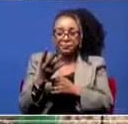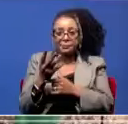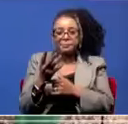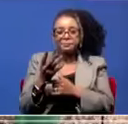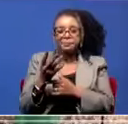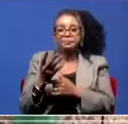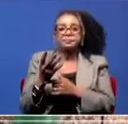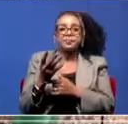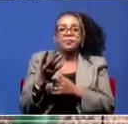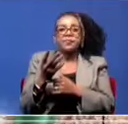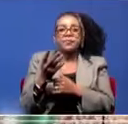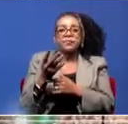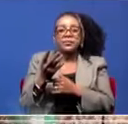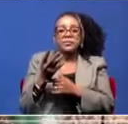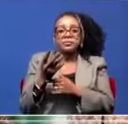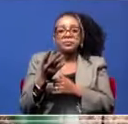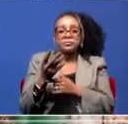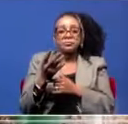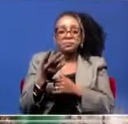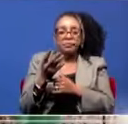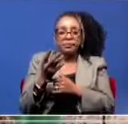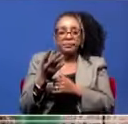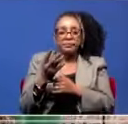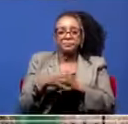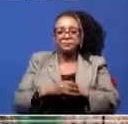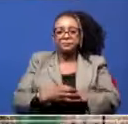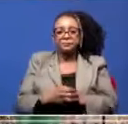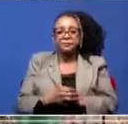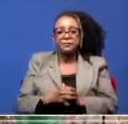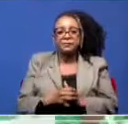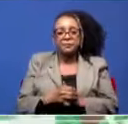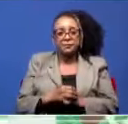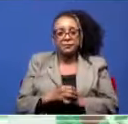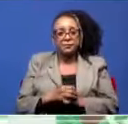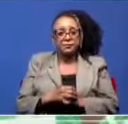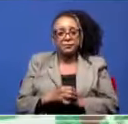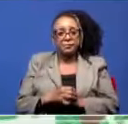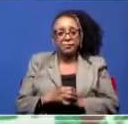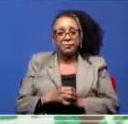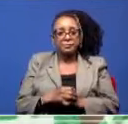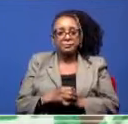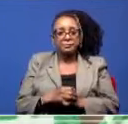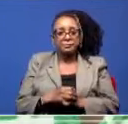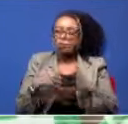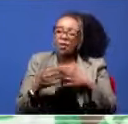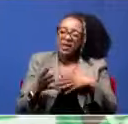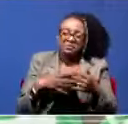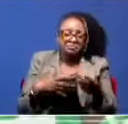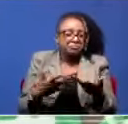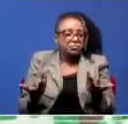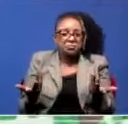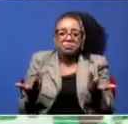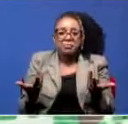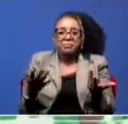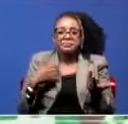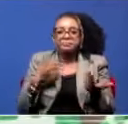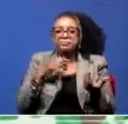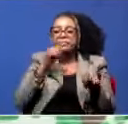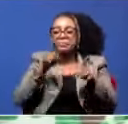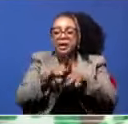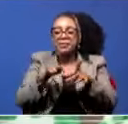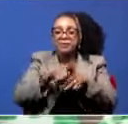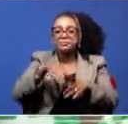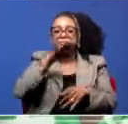Odinga, former Prime Minister of Kenya and Kenya's candidate. Whether or not our brother